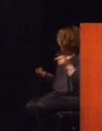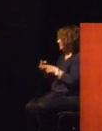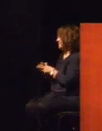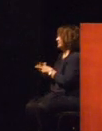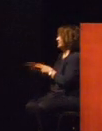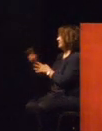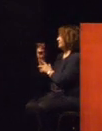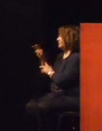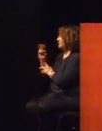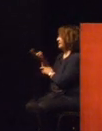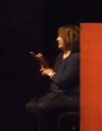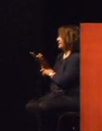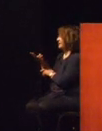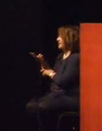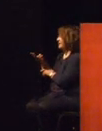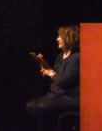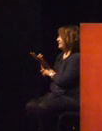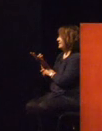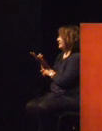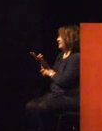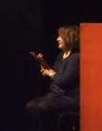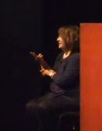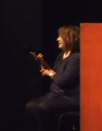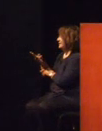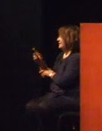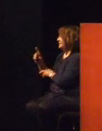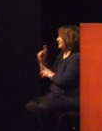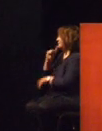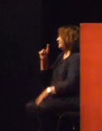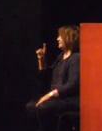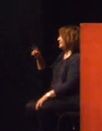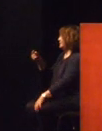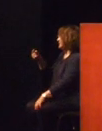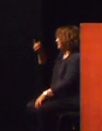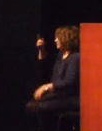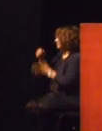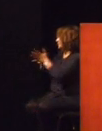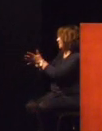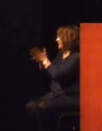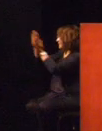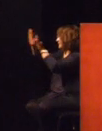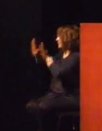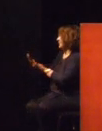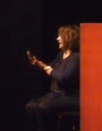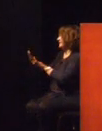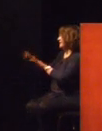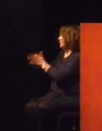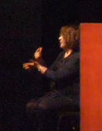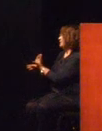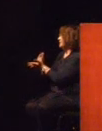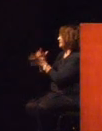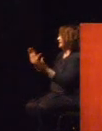short 2 minute, just really walking through the great commencement activities that we had this